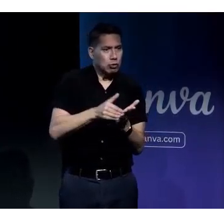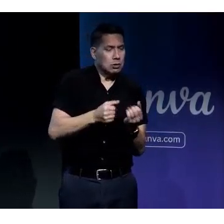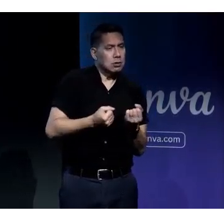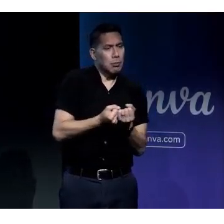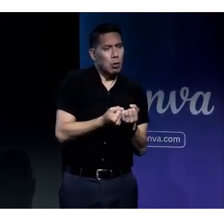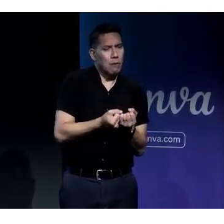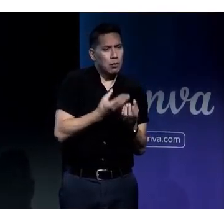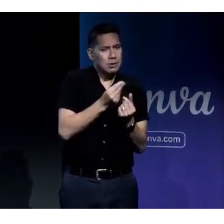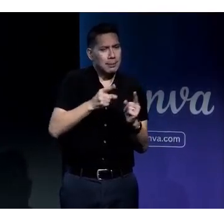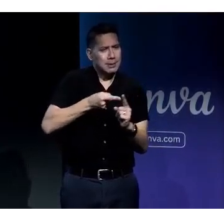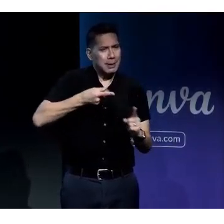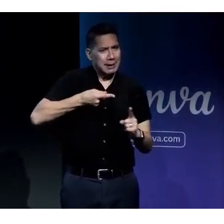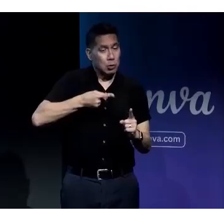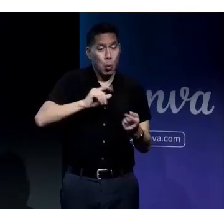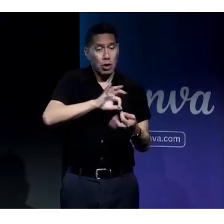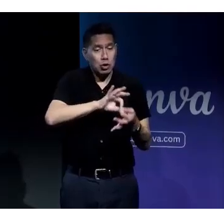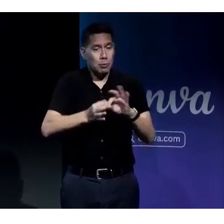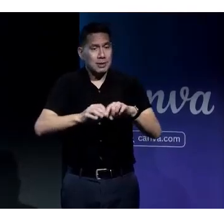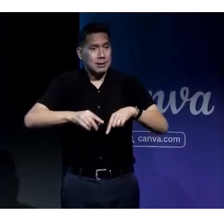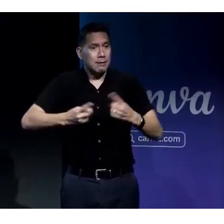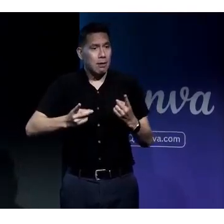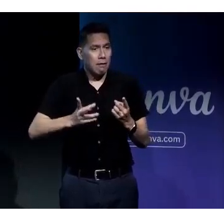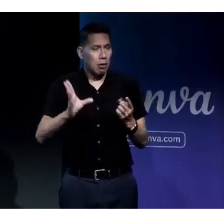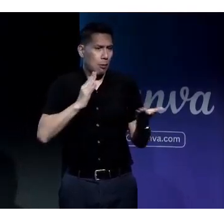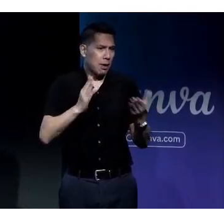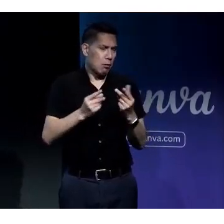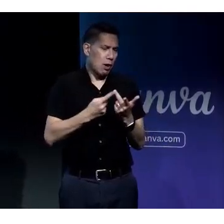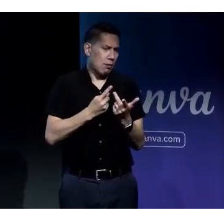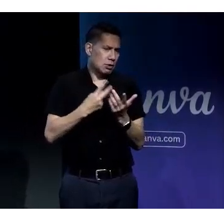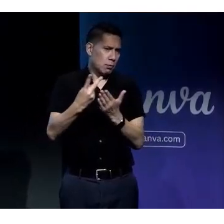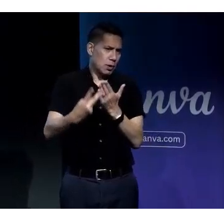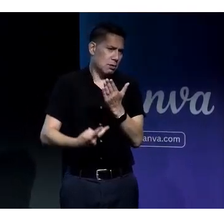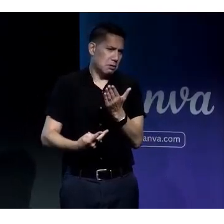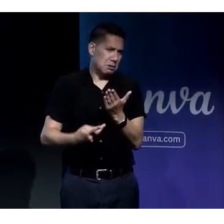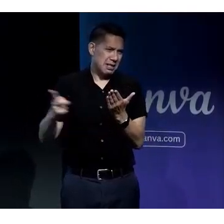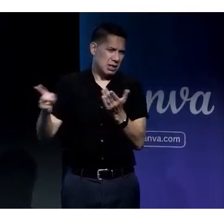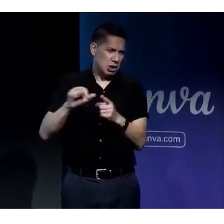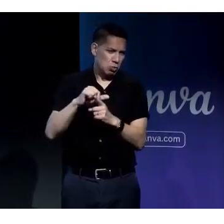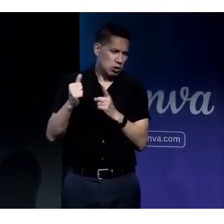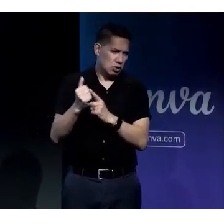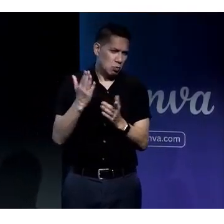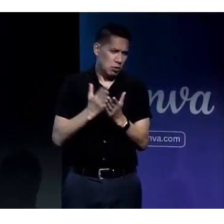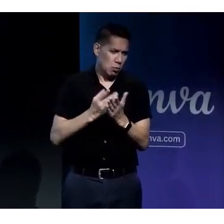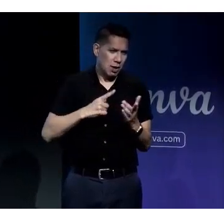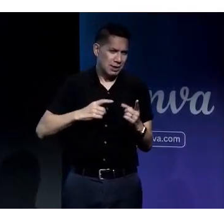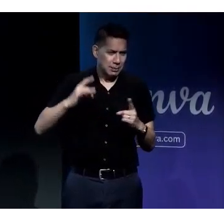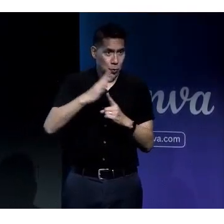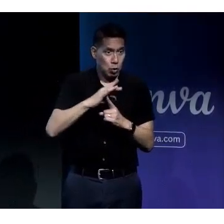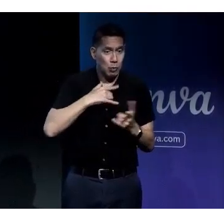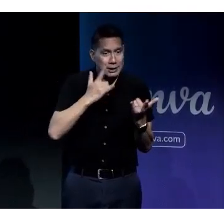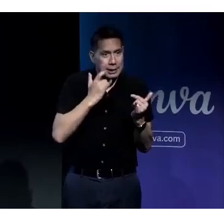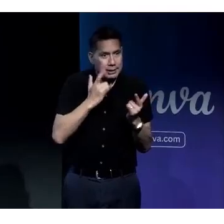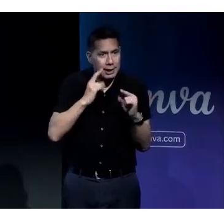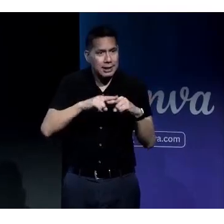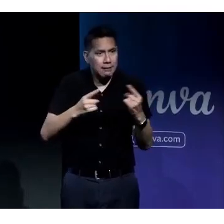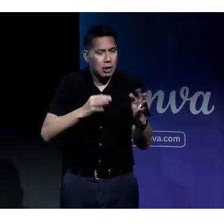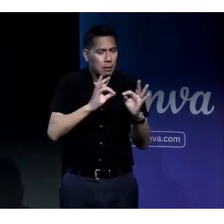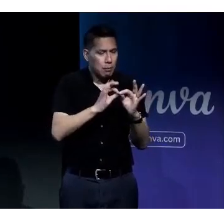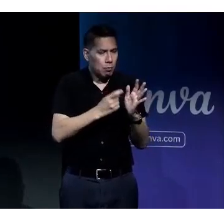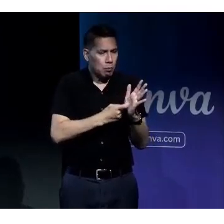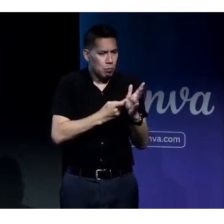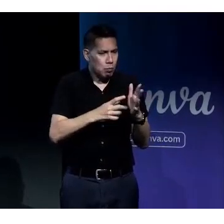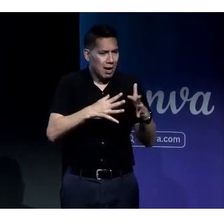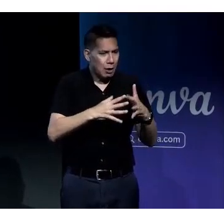or they've interpreted it differently than some other software. These sort of situations are why it's really important we test in different browsers and different